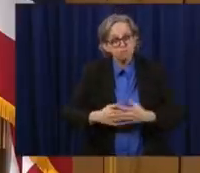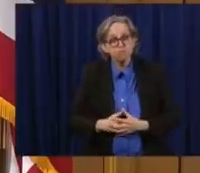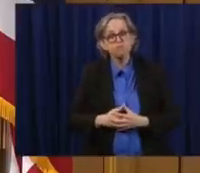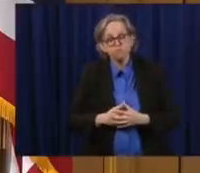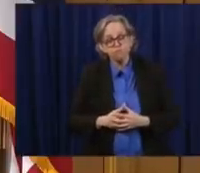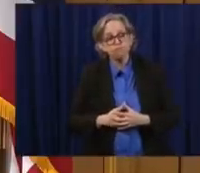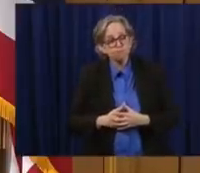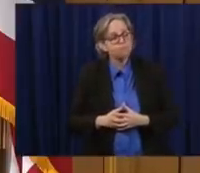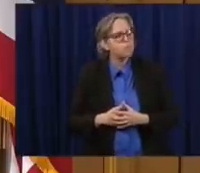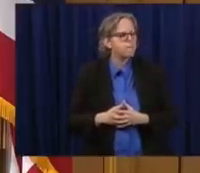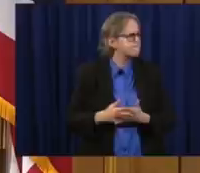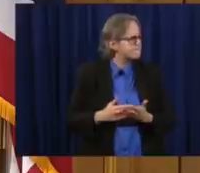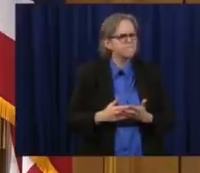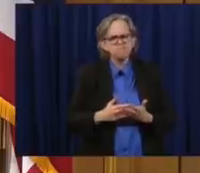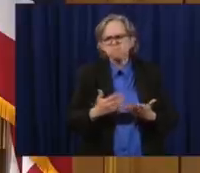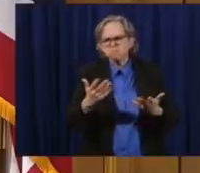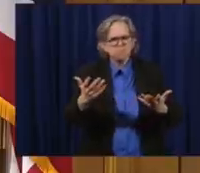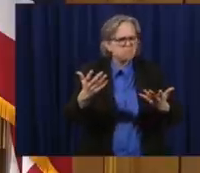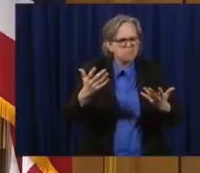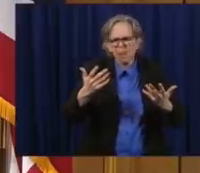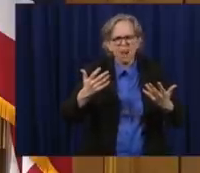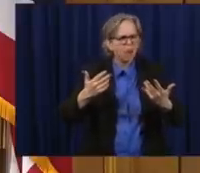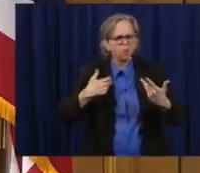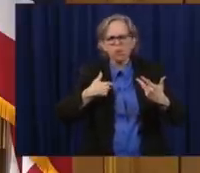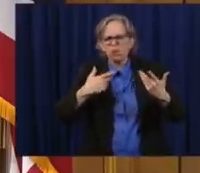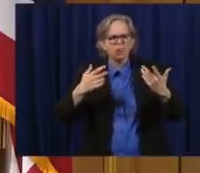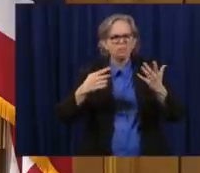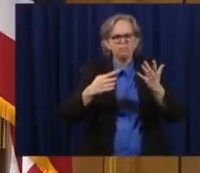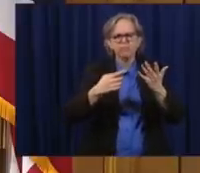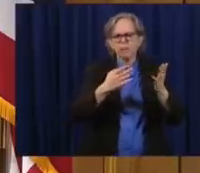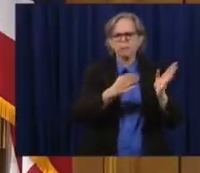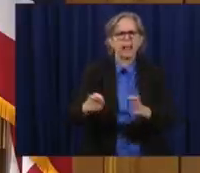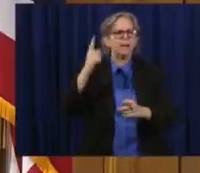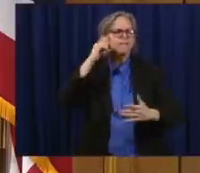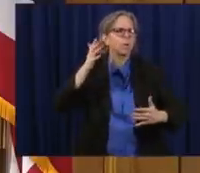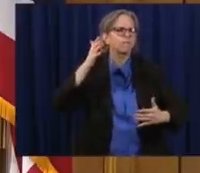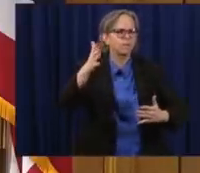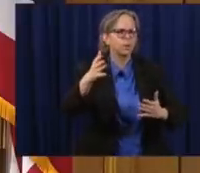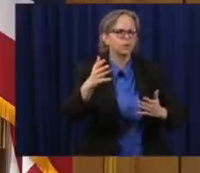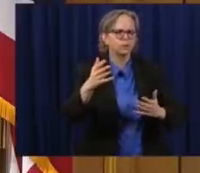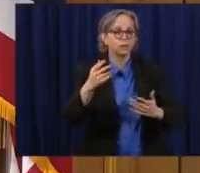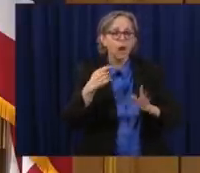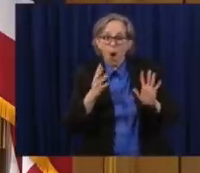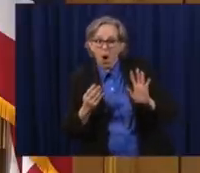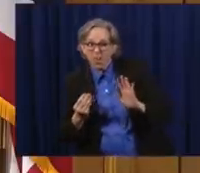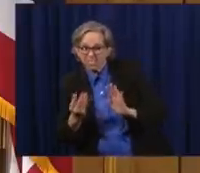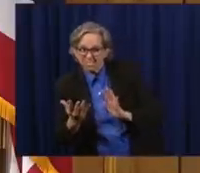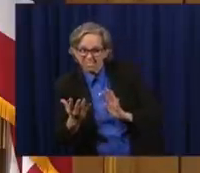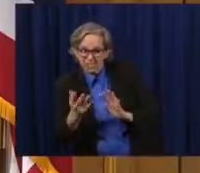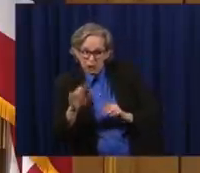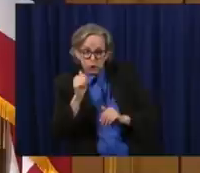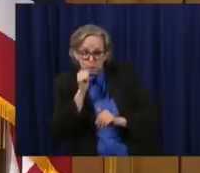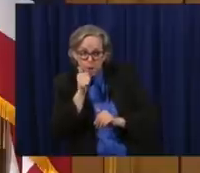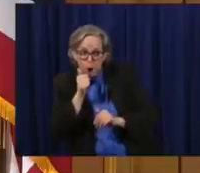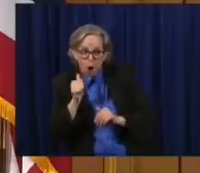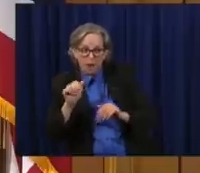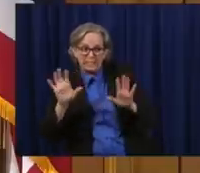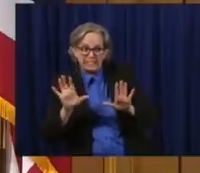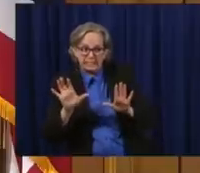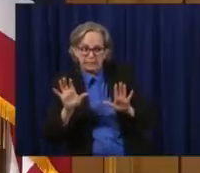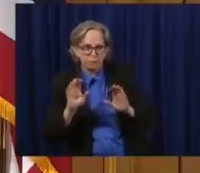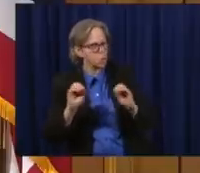towards where we're going. And by the way, we're not going to be here tomorrow. We're not going to be here Sunday unless something comes up, Saturday or Sunday.